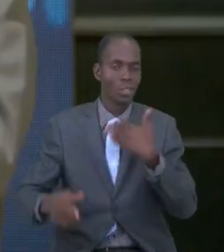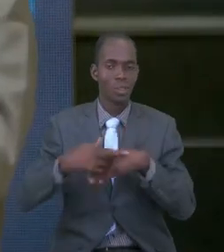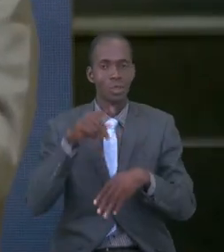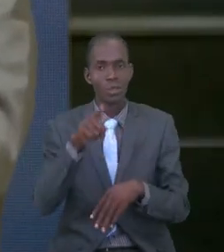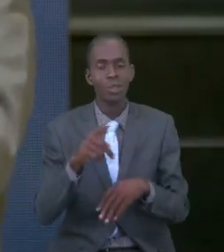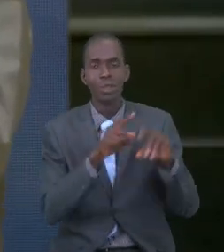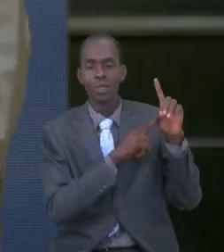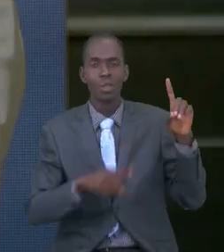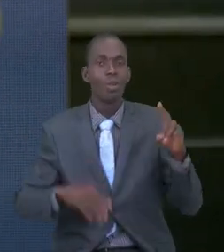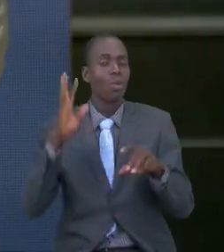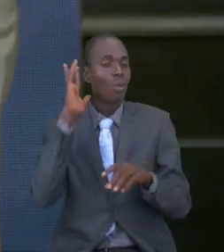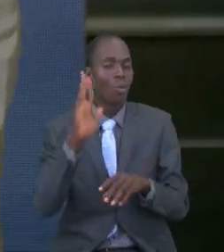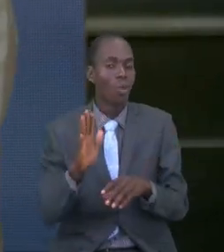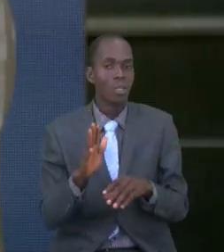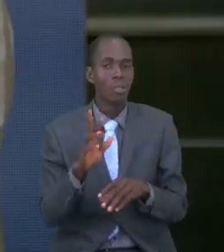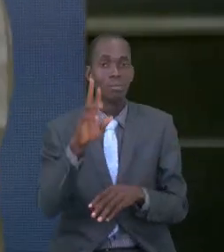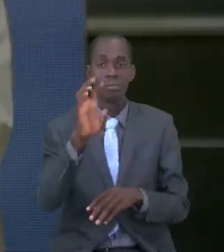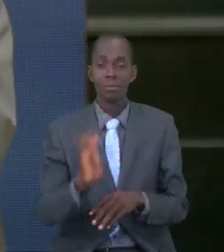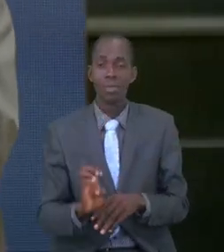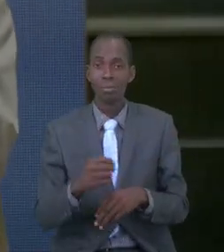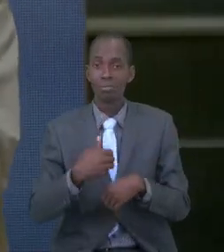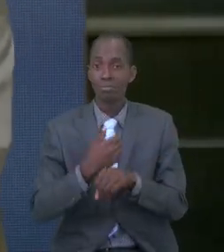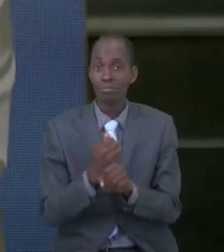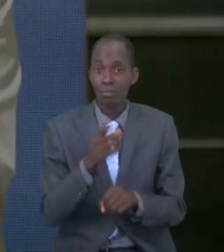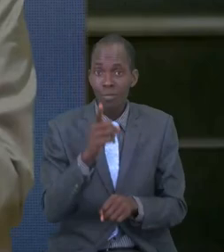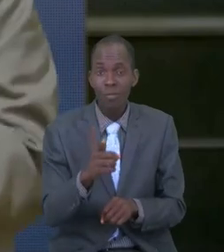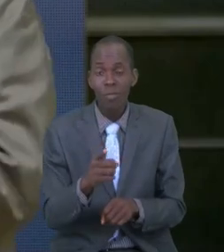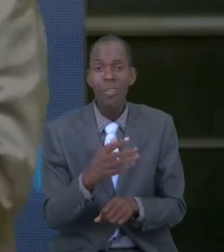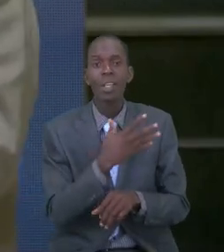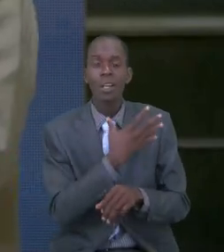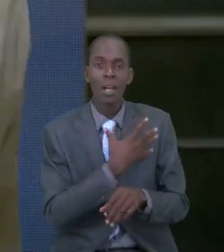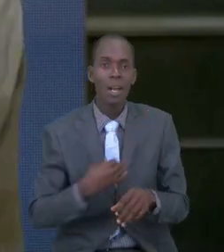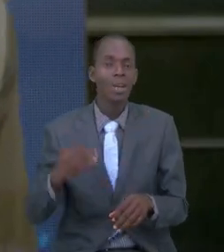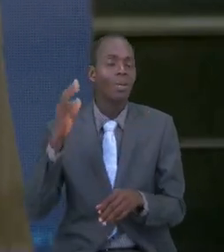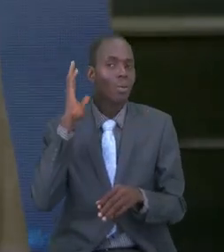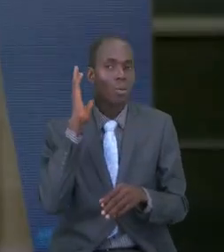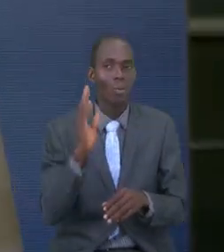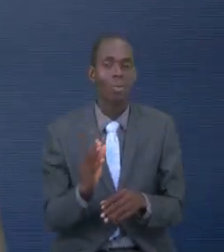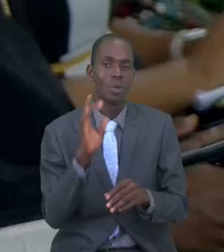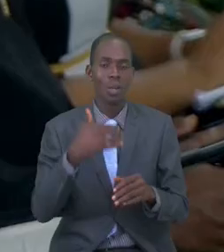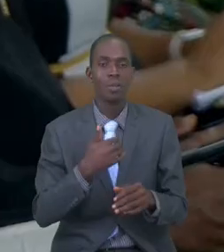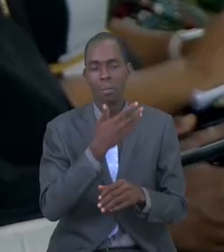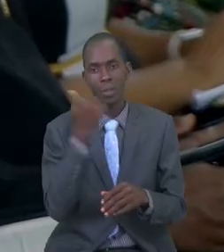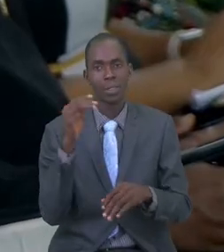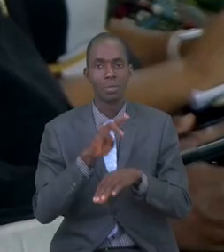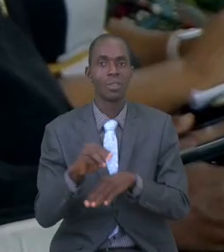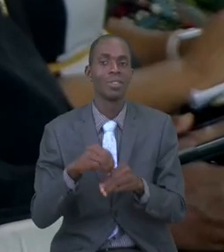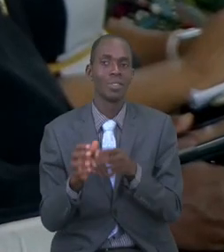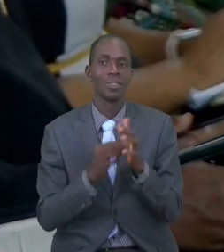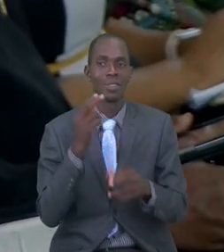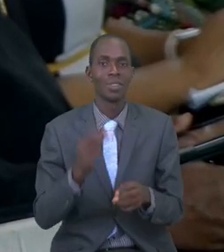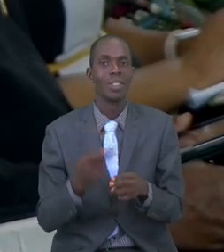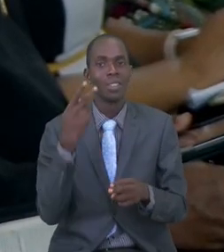will reposition you. You will have a reproductive ministry. We're looking